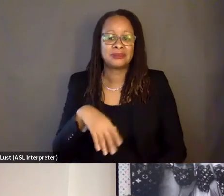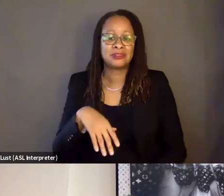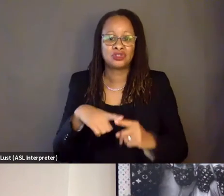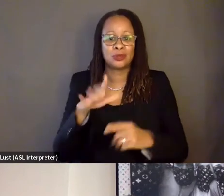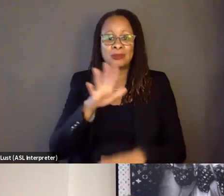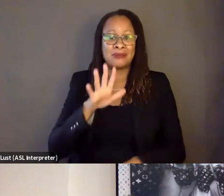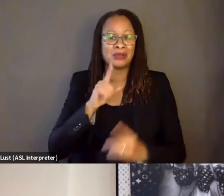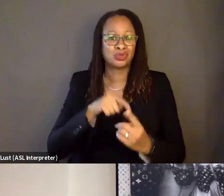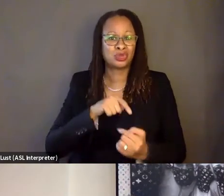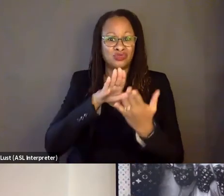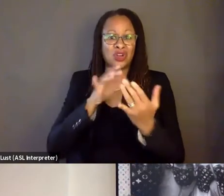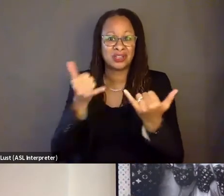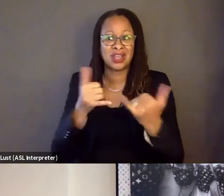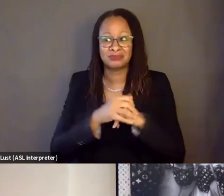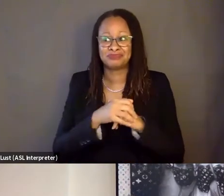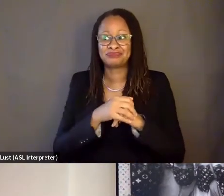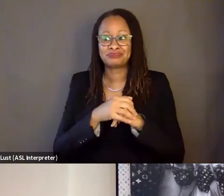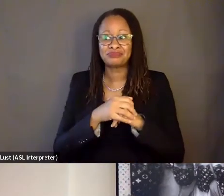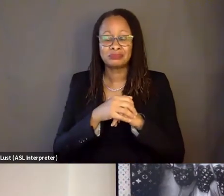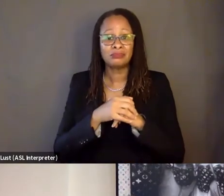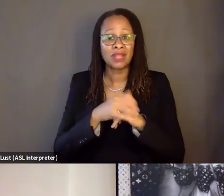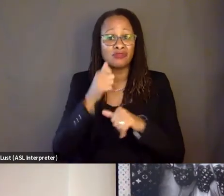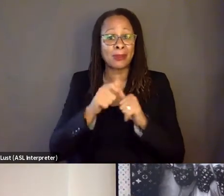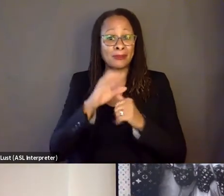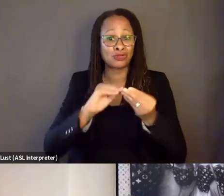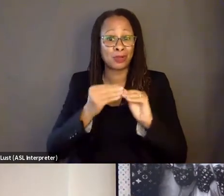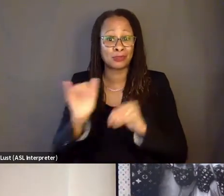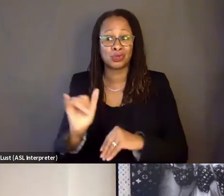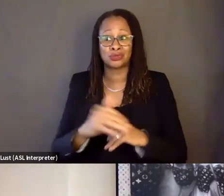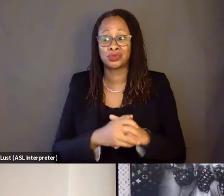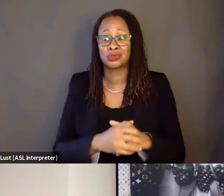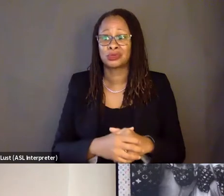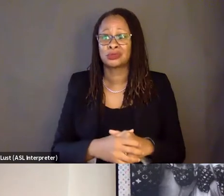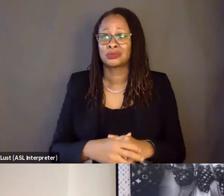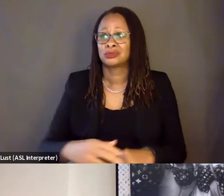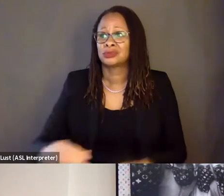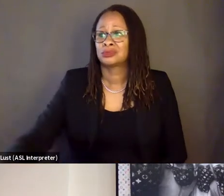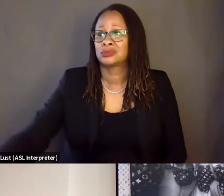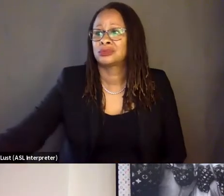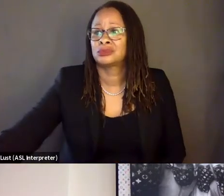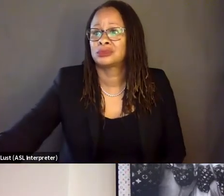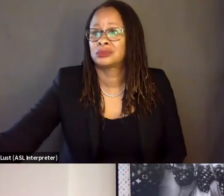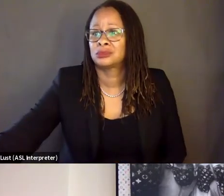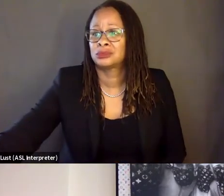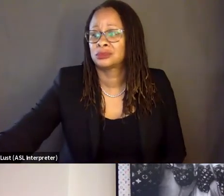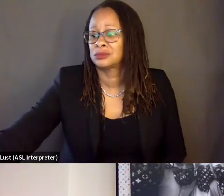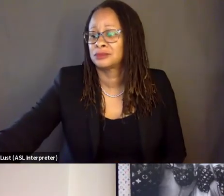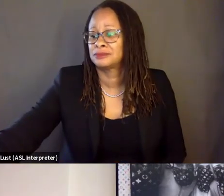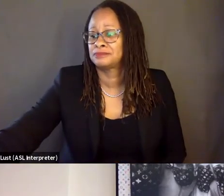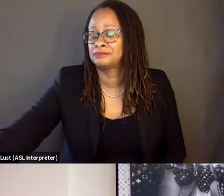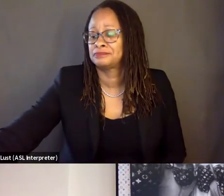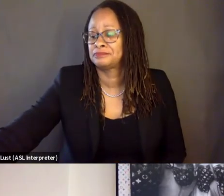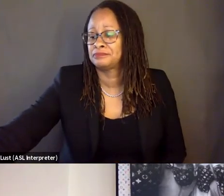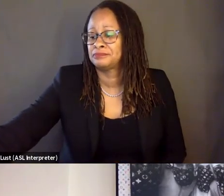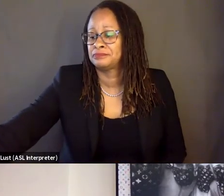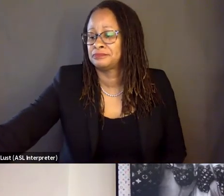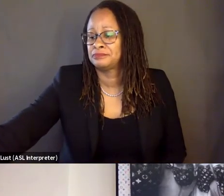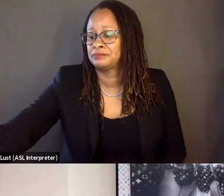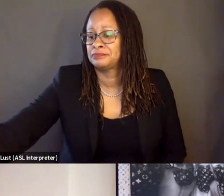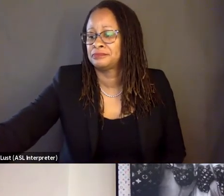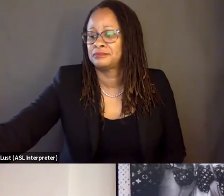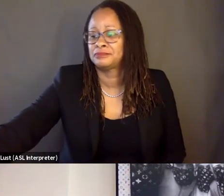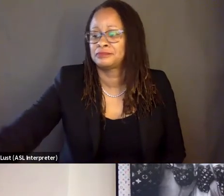to confront in larger numbers. I said that this film felt both hopeful and ominous.